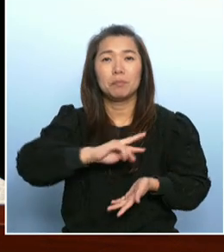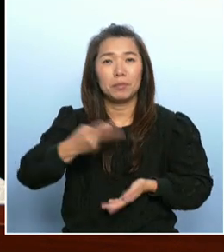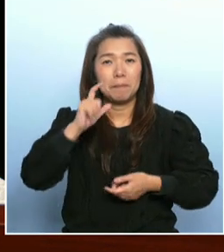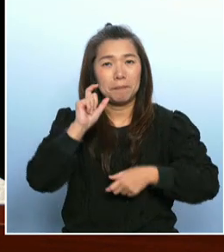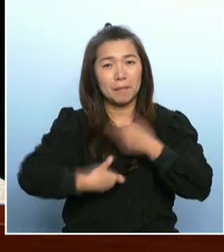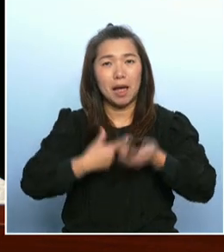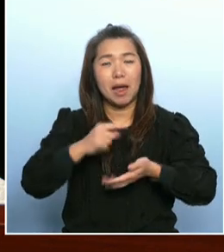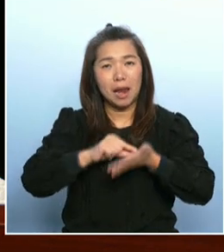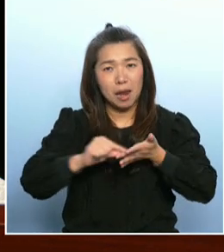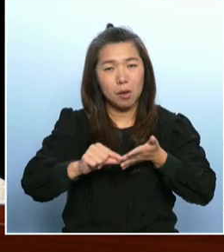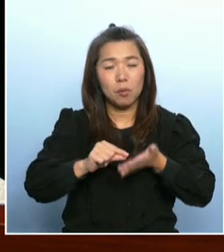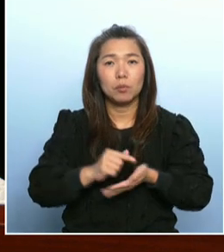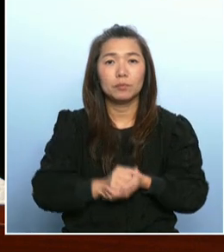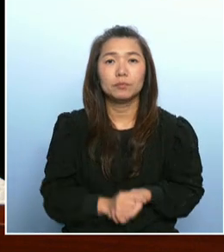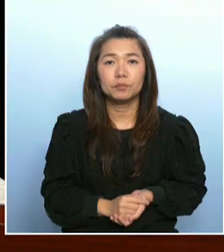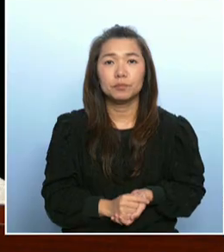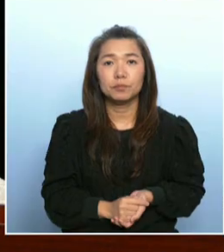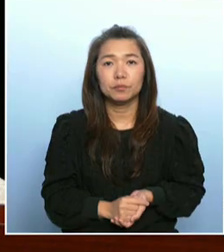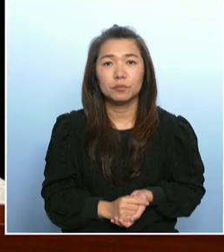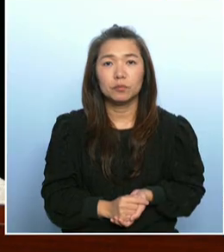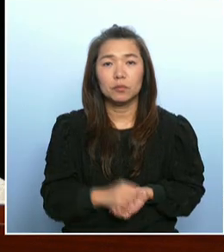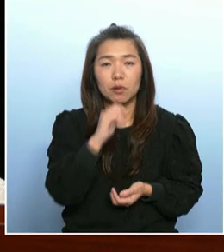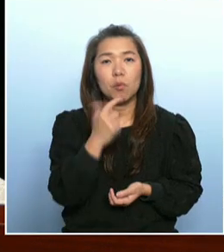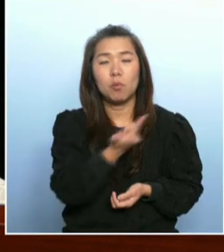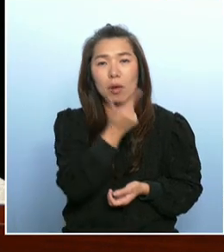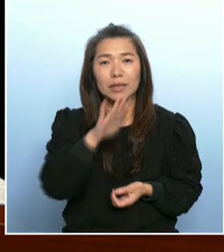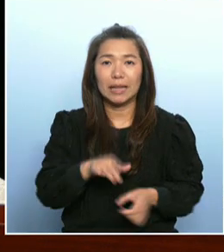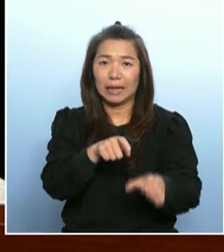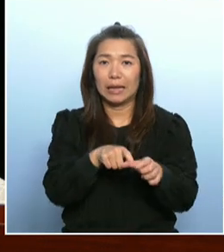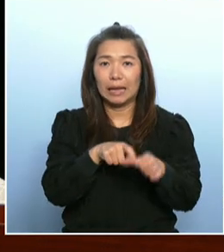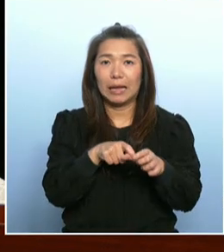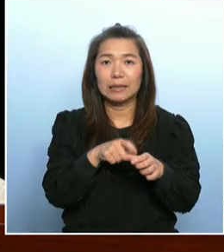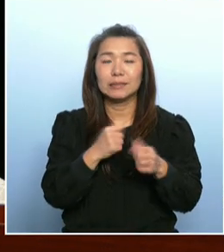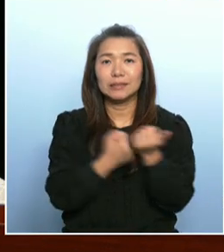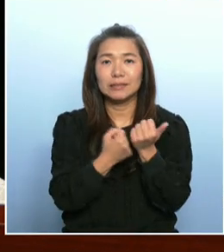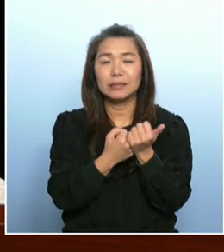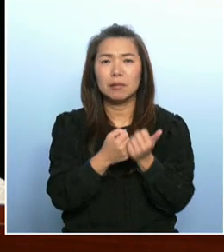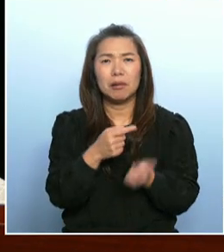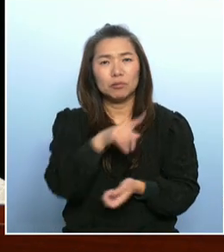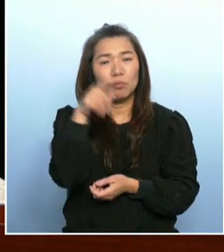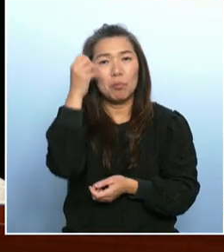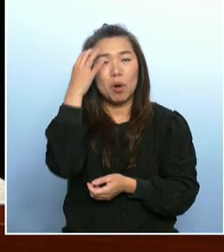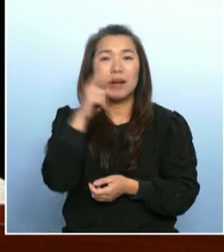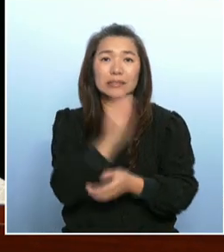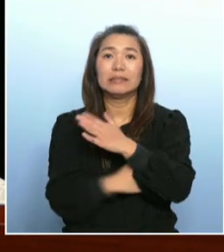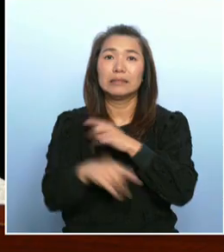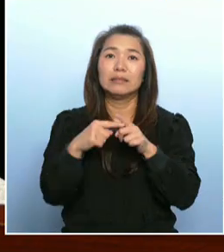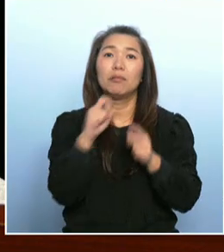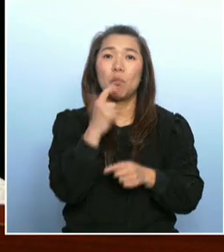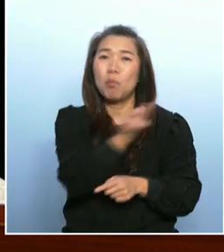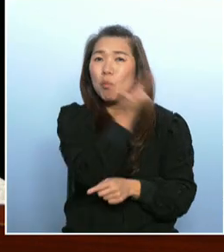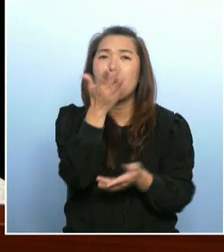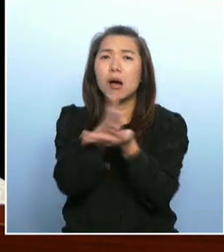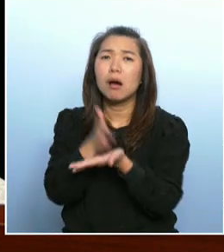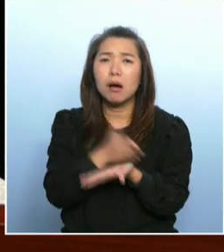need to sell their property to meet their medical fees. That's why we've been talking about our support for